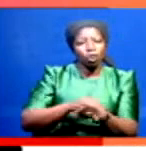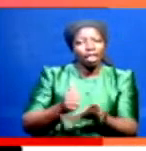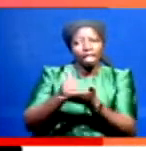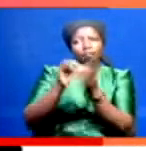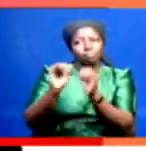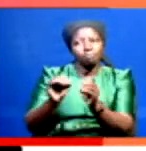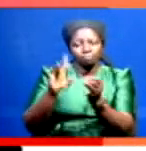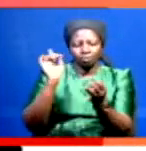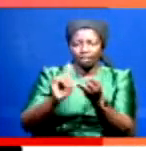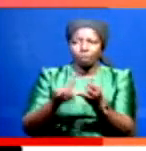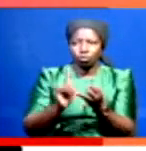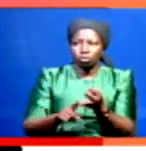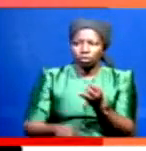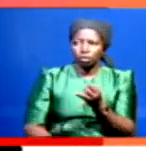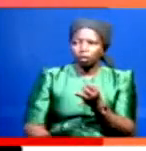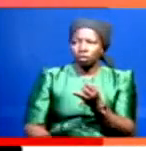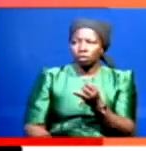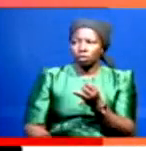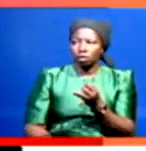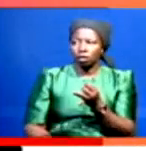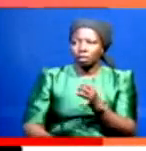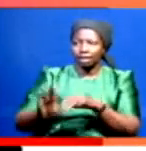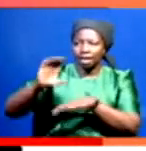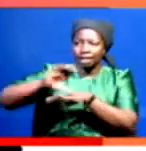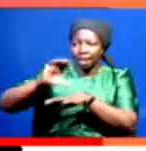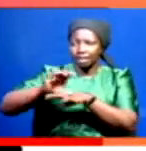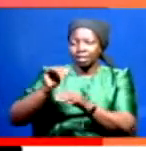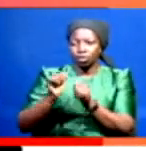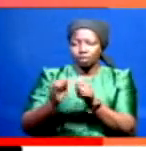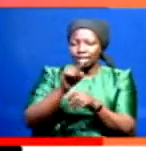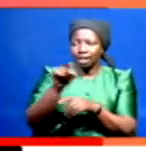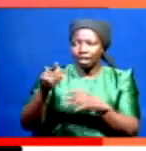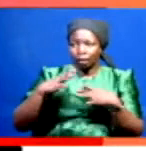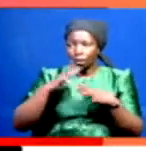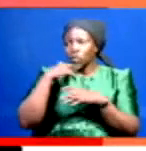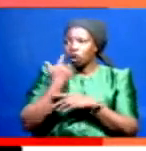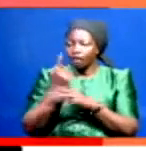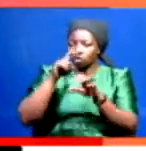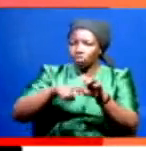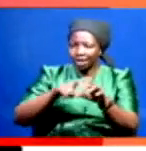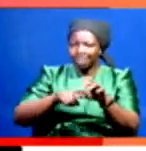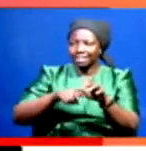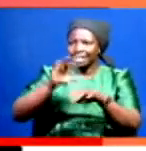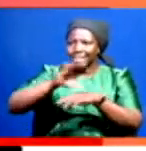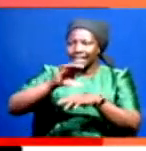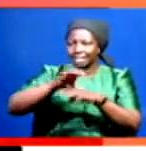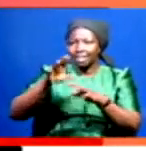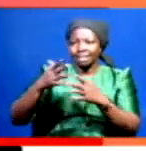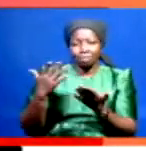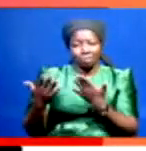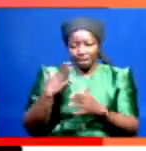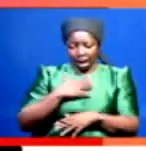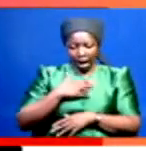two, the churches that these people who have joined this cult go to, they probably belong to my church or